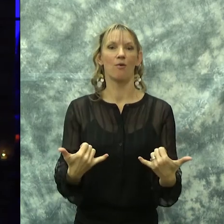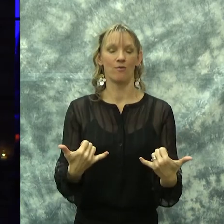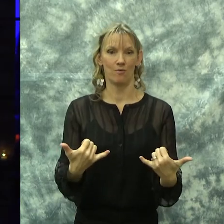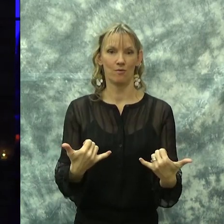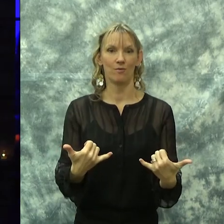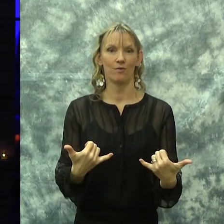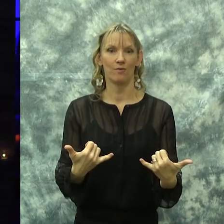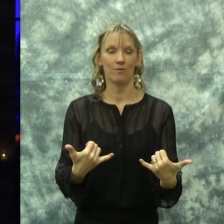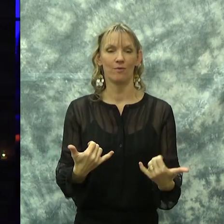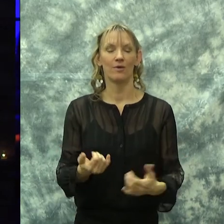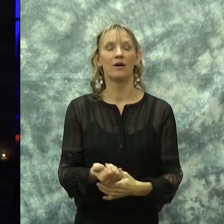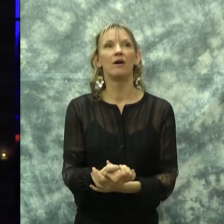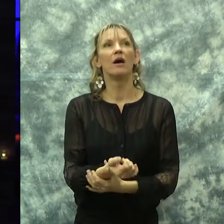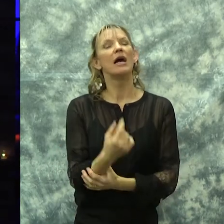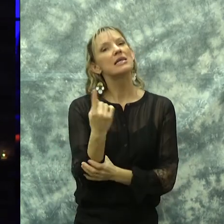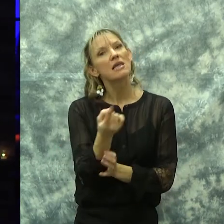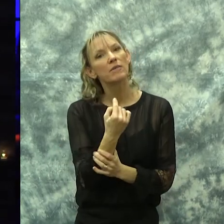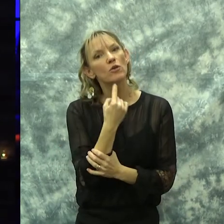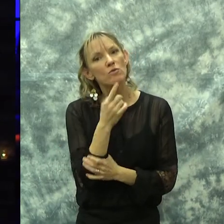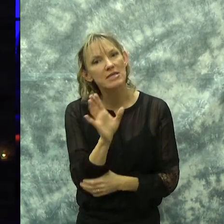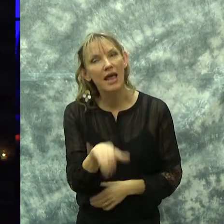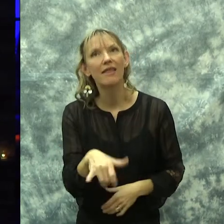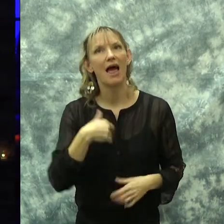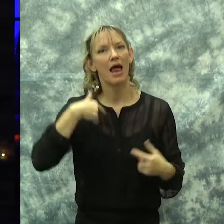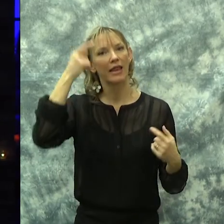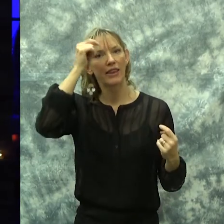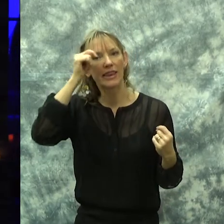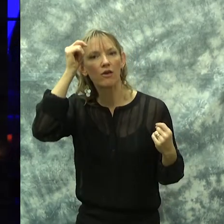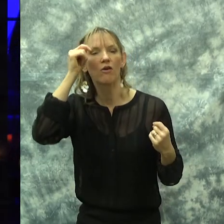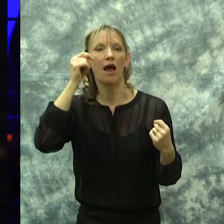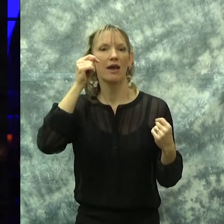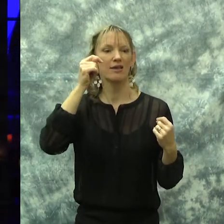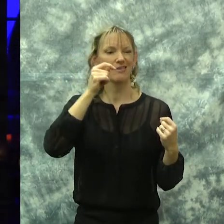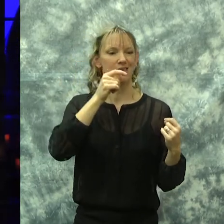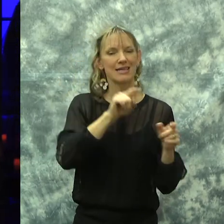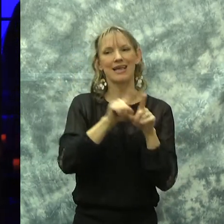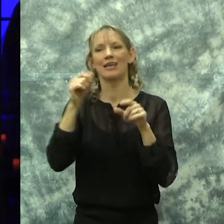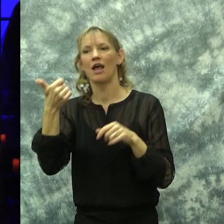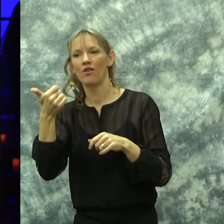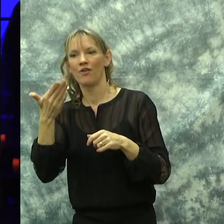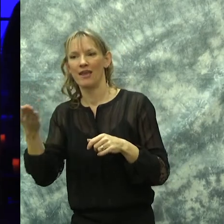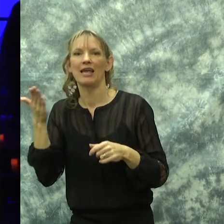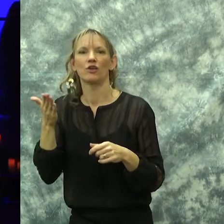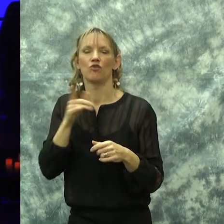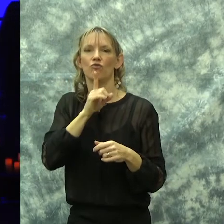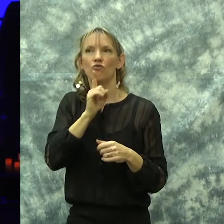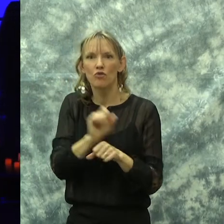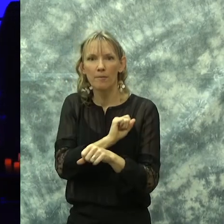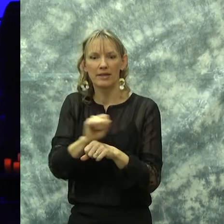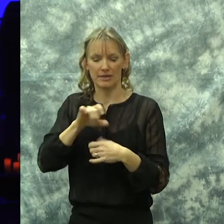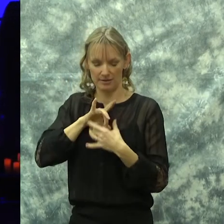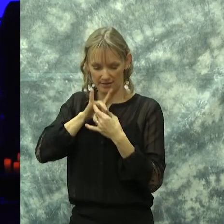now. And it's one thing to say that and to theorize it. It's another to really center yourself in